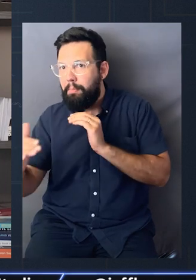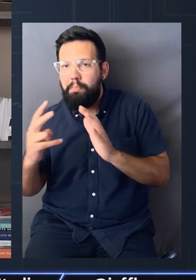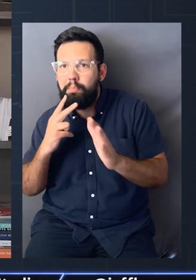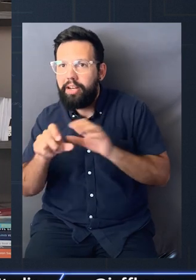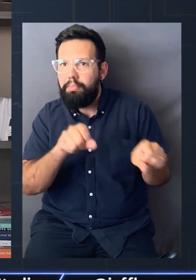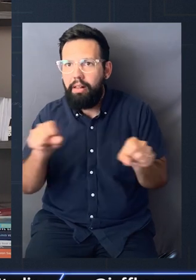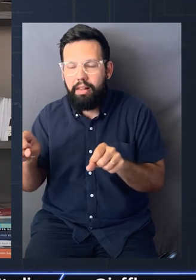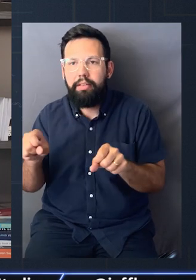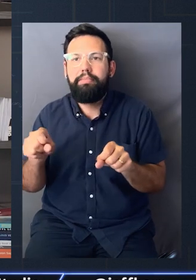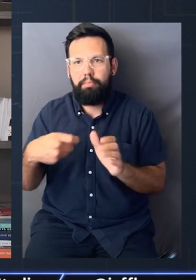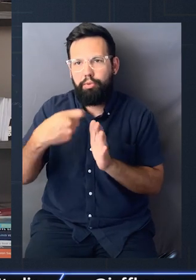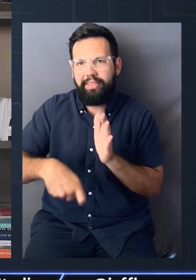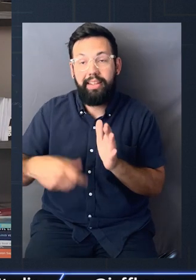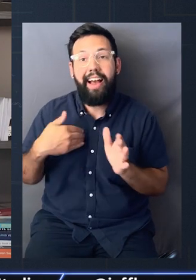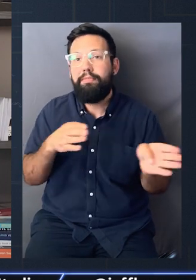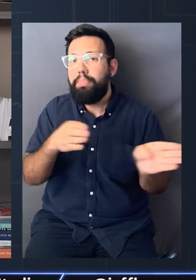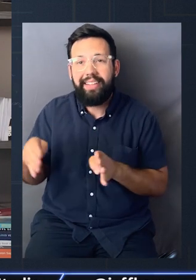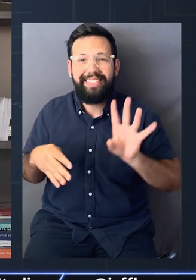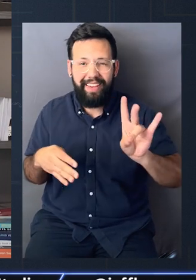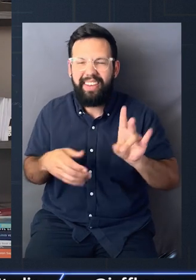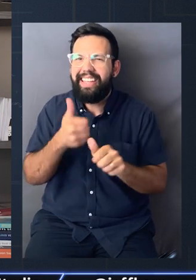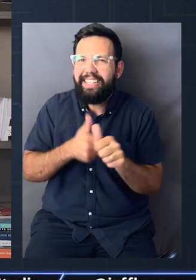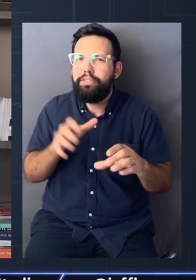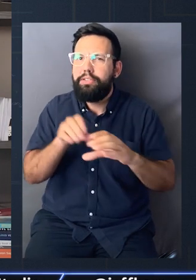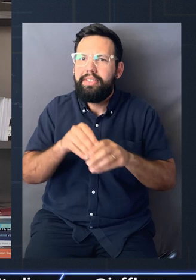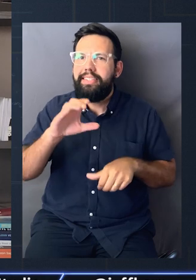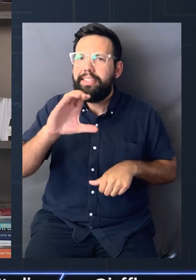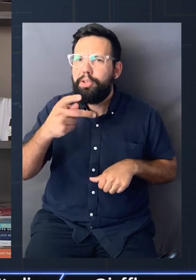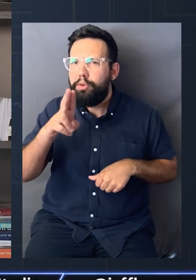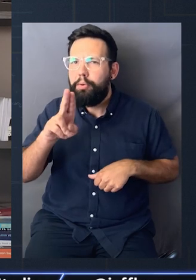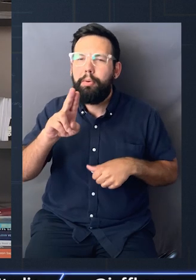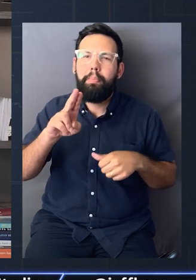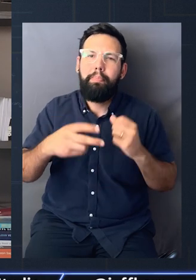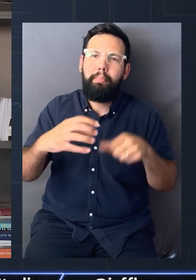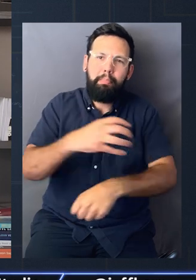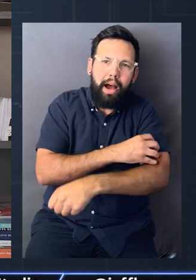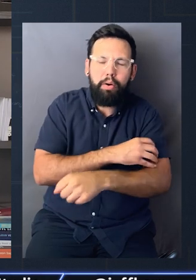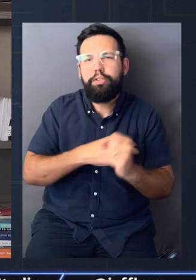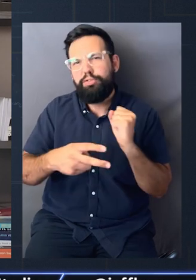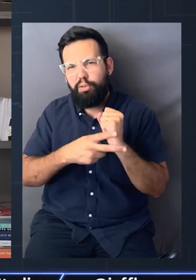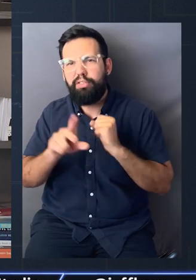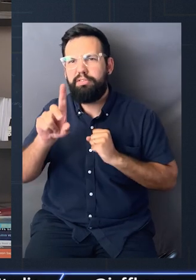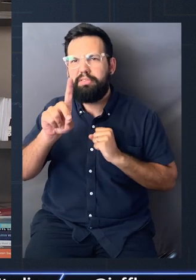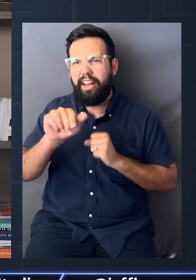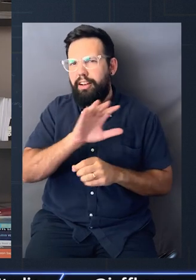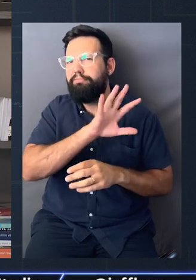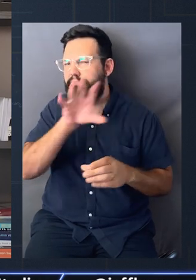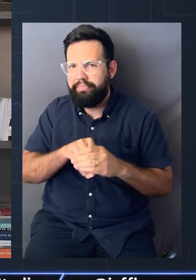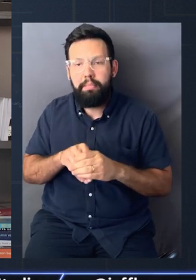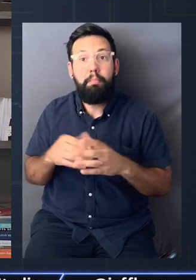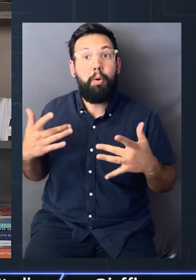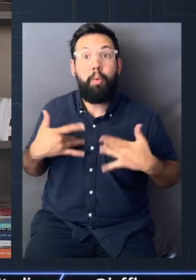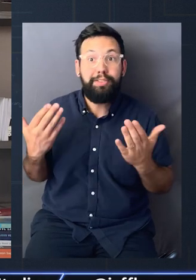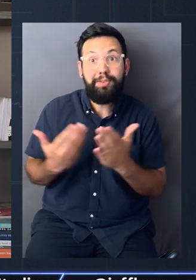There's 7 different plans. Each plan gives you a defined amount of CPU power, storage, and data transfer. So with all